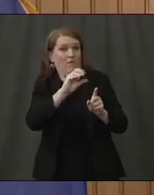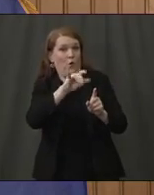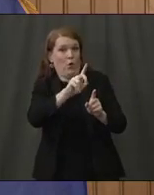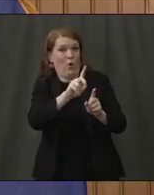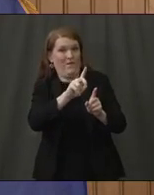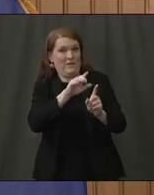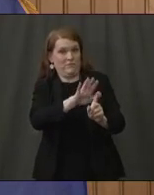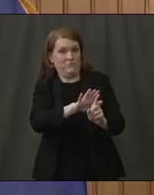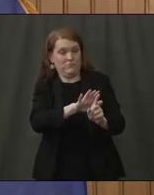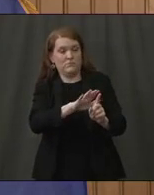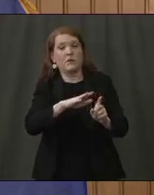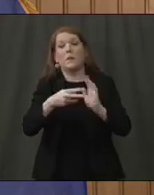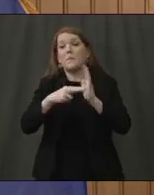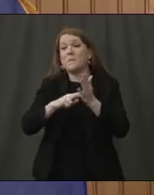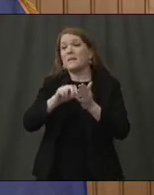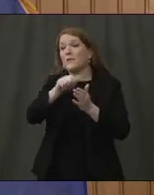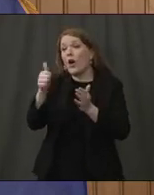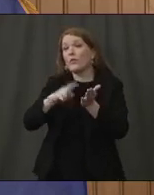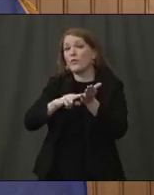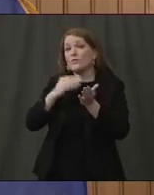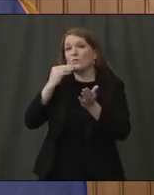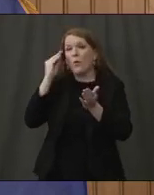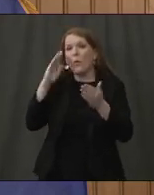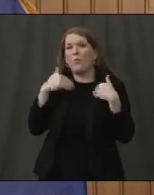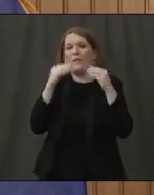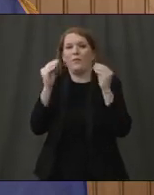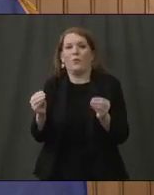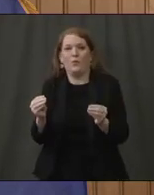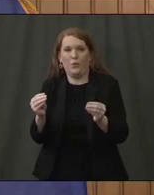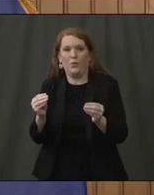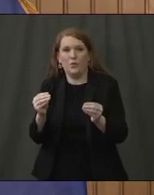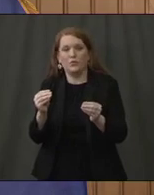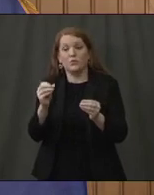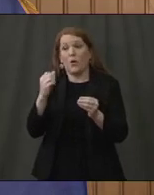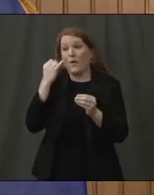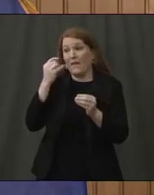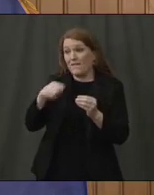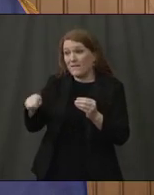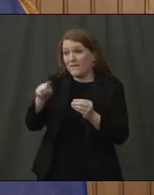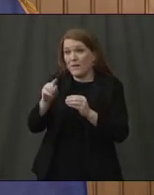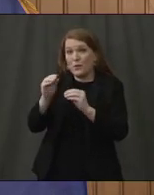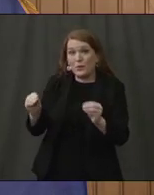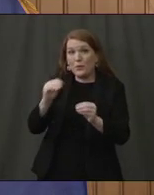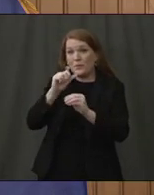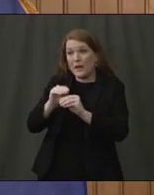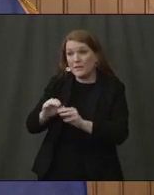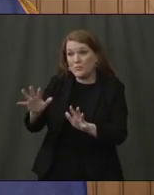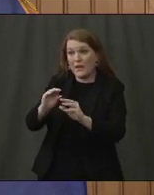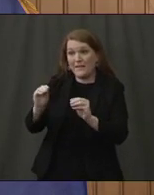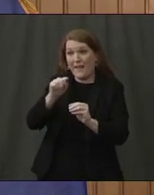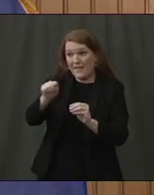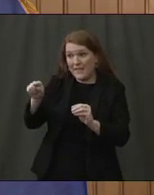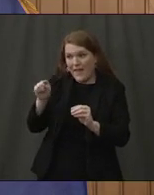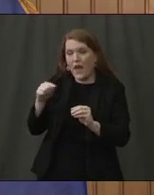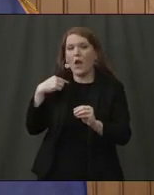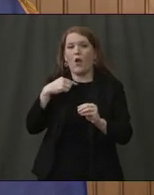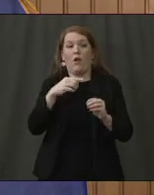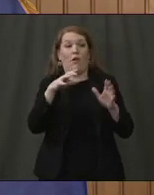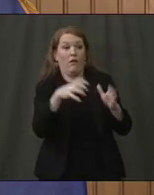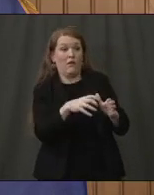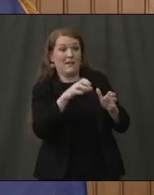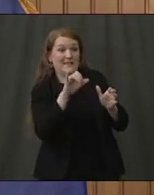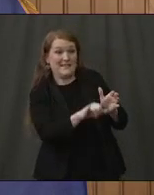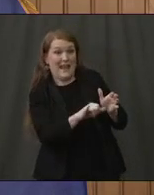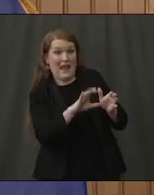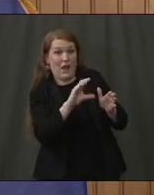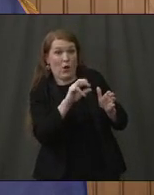gives us a lot more confidence that we'll be able to contain the virus. And a Kirkland, Washington type situation is a little less likely